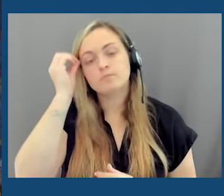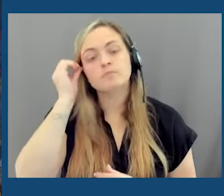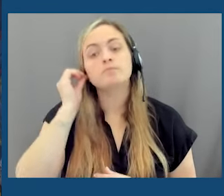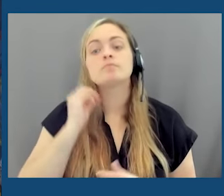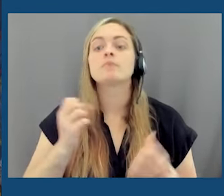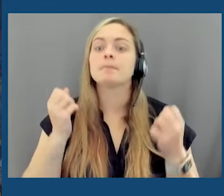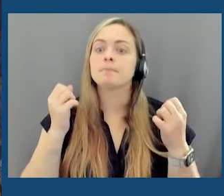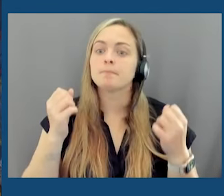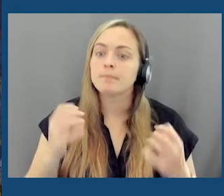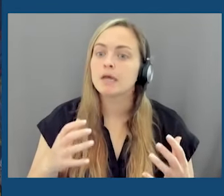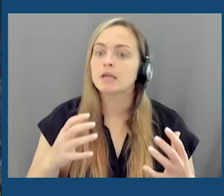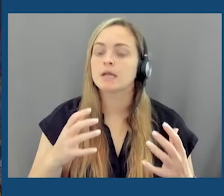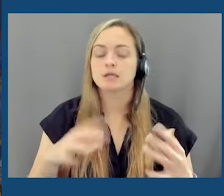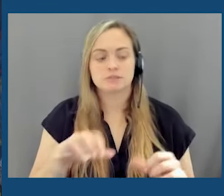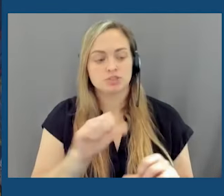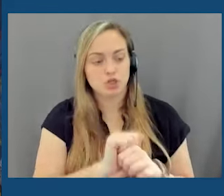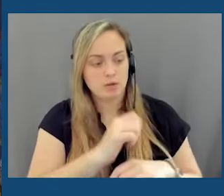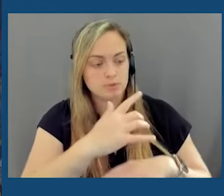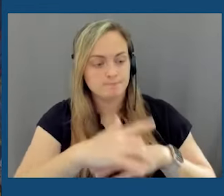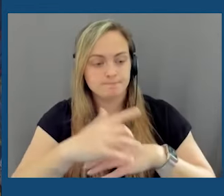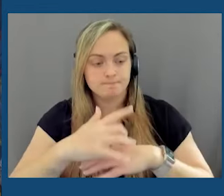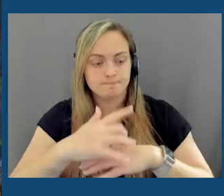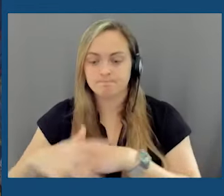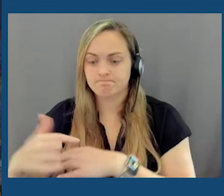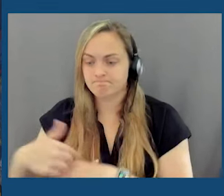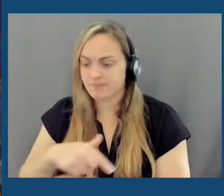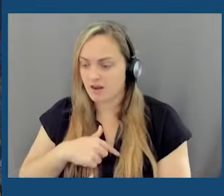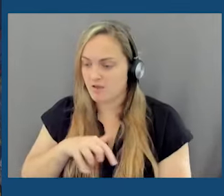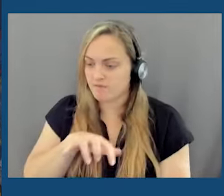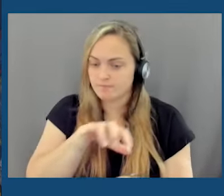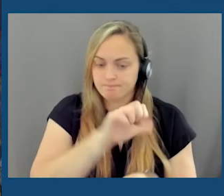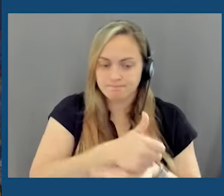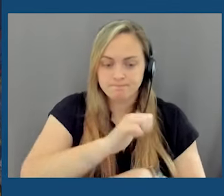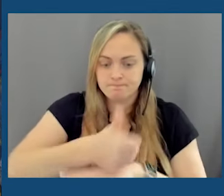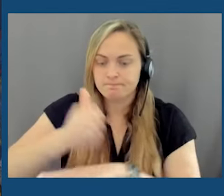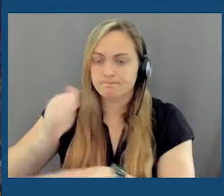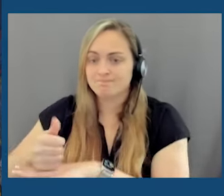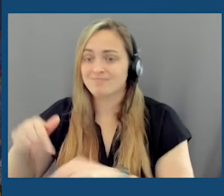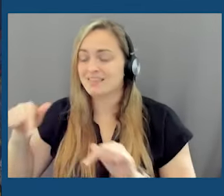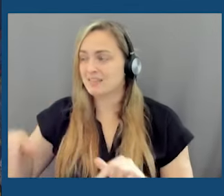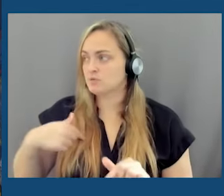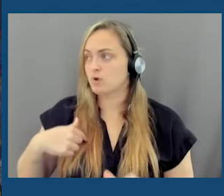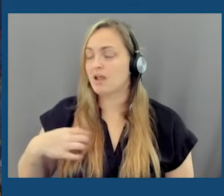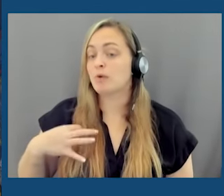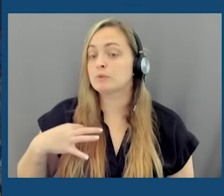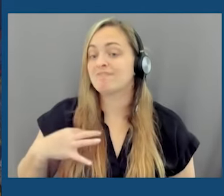positions that I've held, this was one I was voluntold,